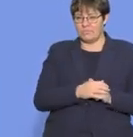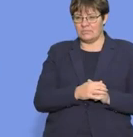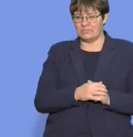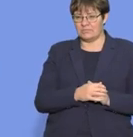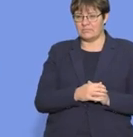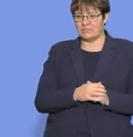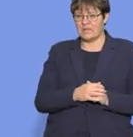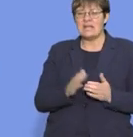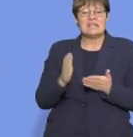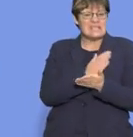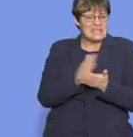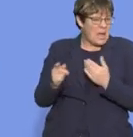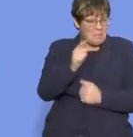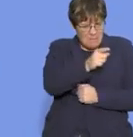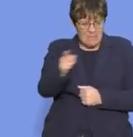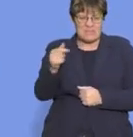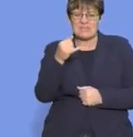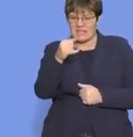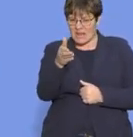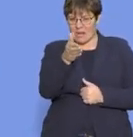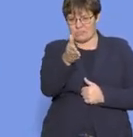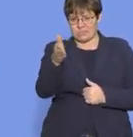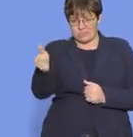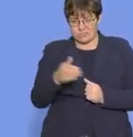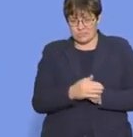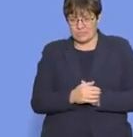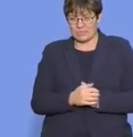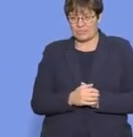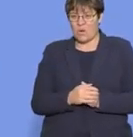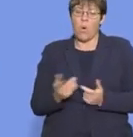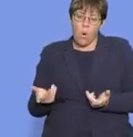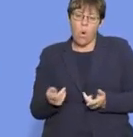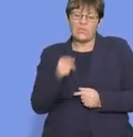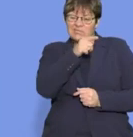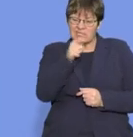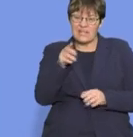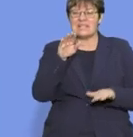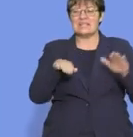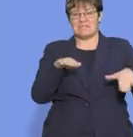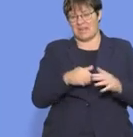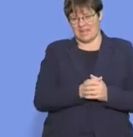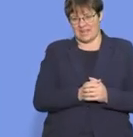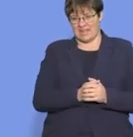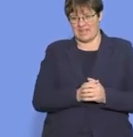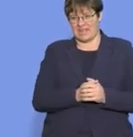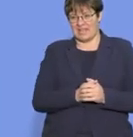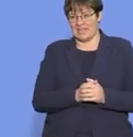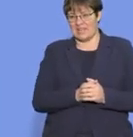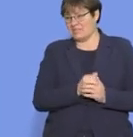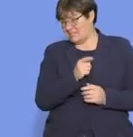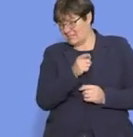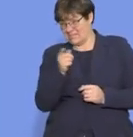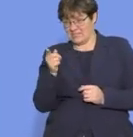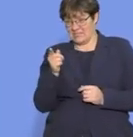still find some today that are quite similar, but there are quite a lot